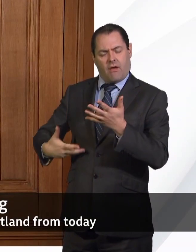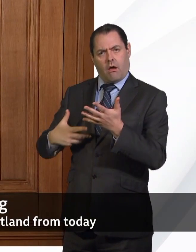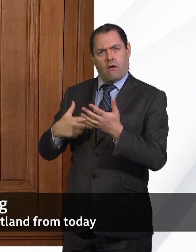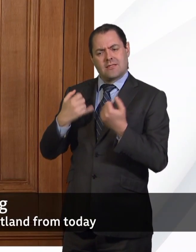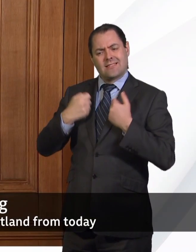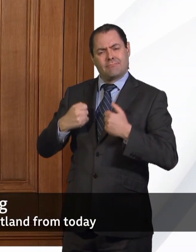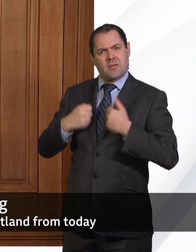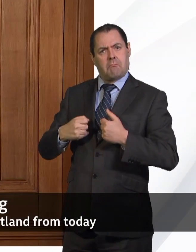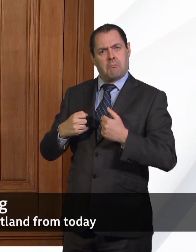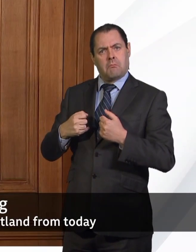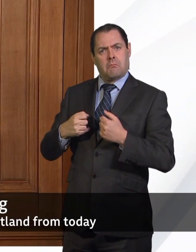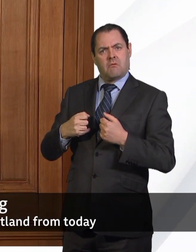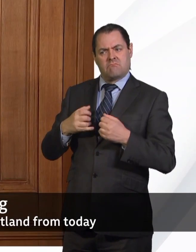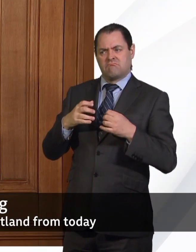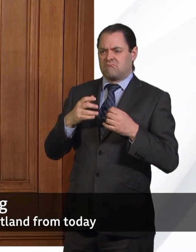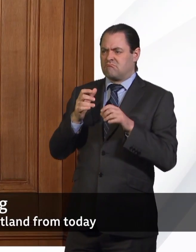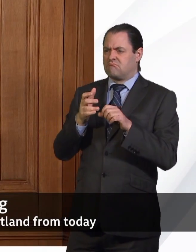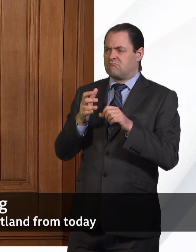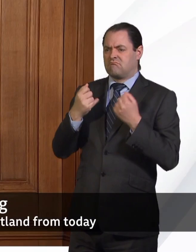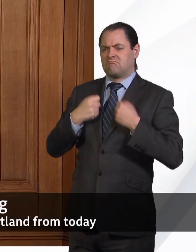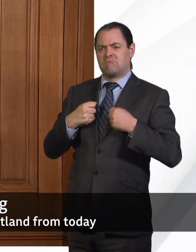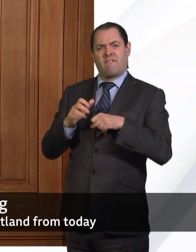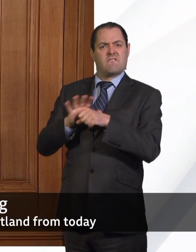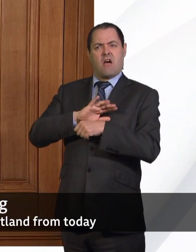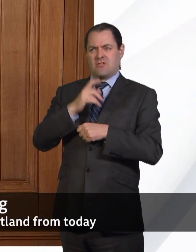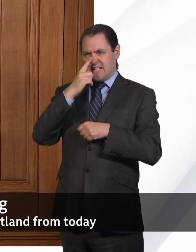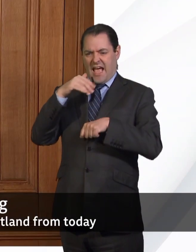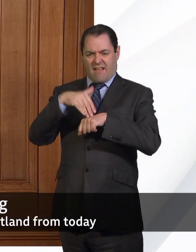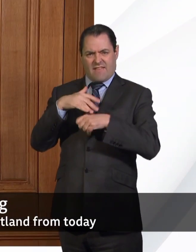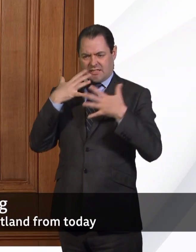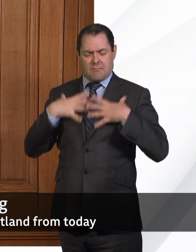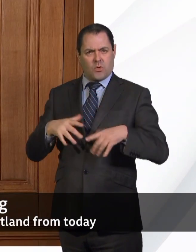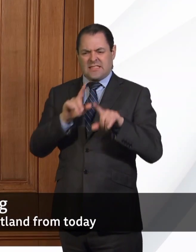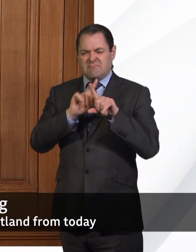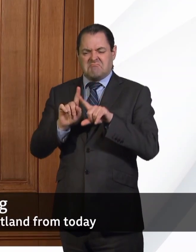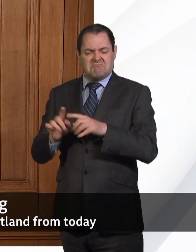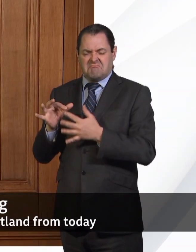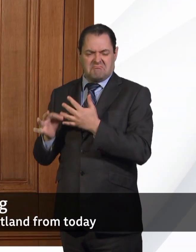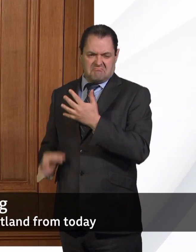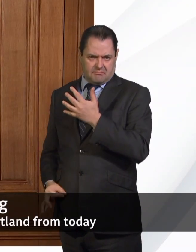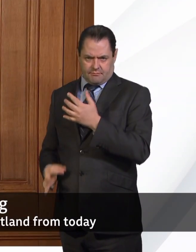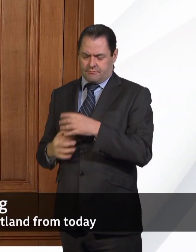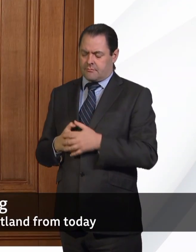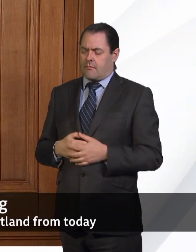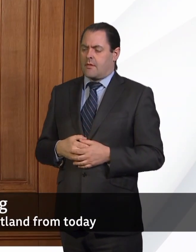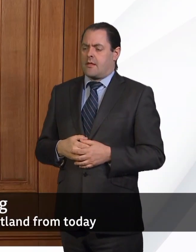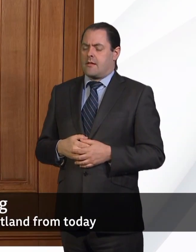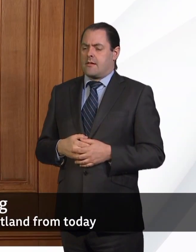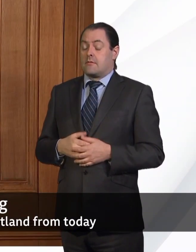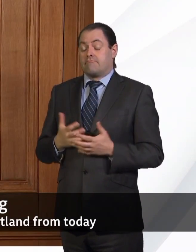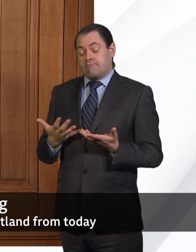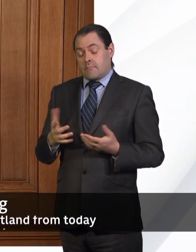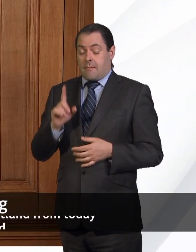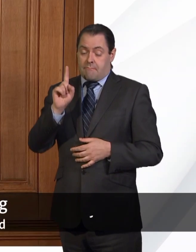coronavirus. It is a virus that can affect very many parts of the body. But if,